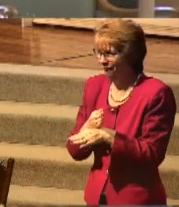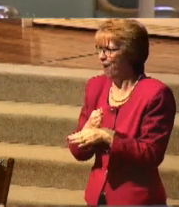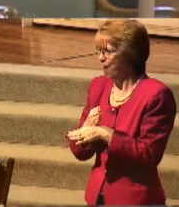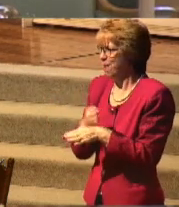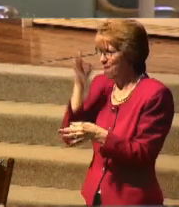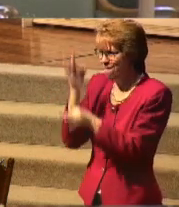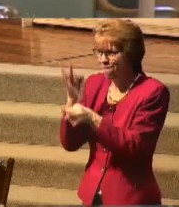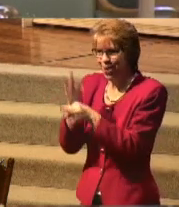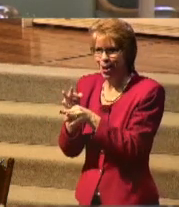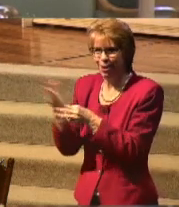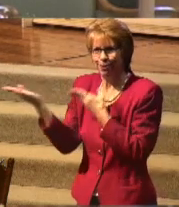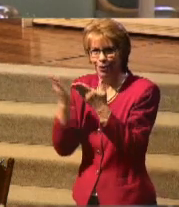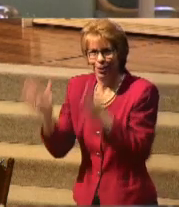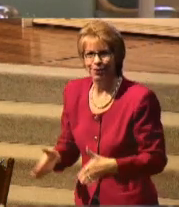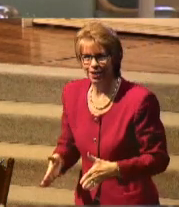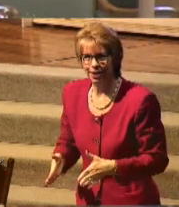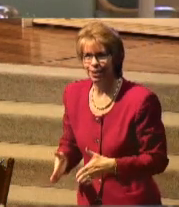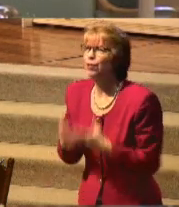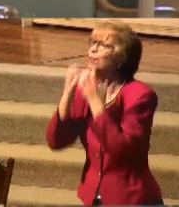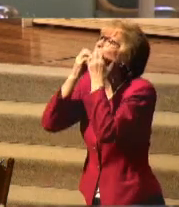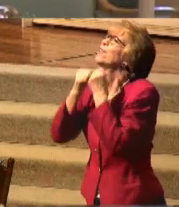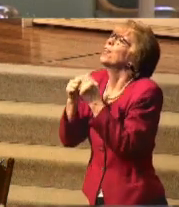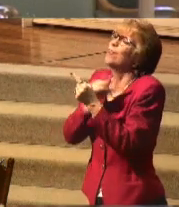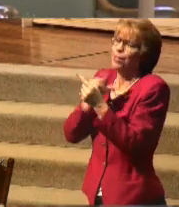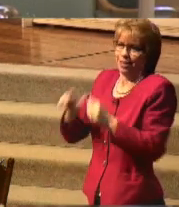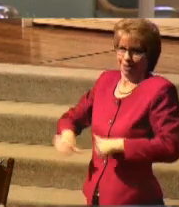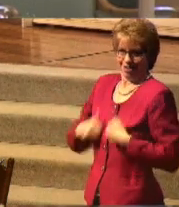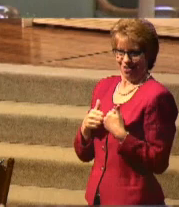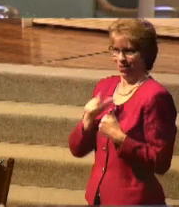Cherish the living Lord. How do you do that?